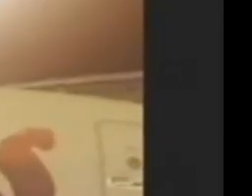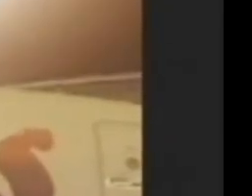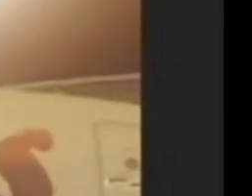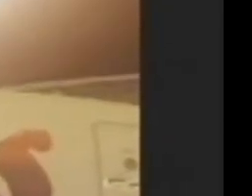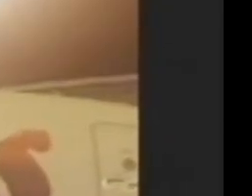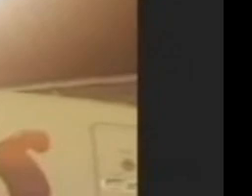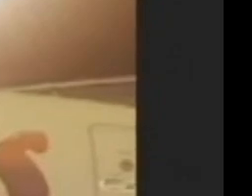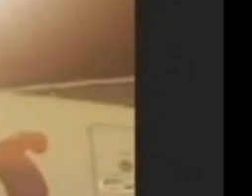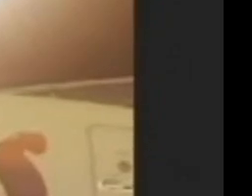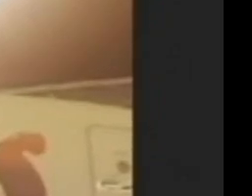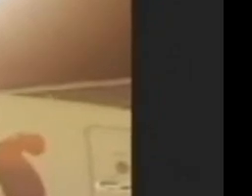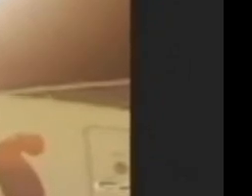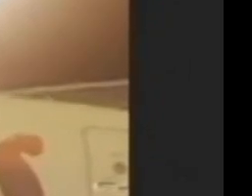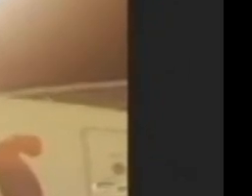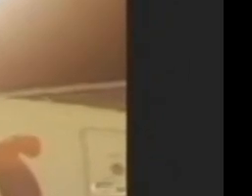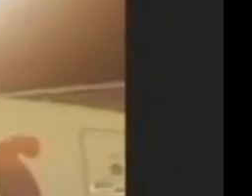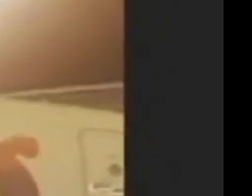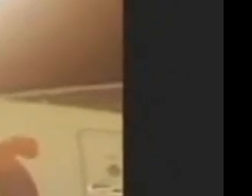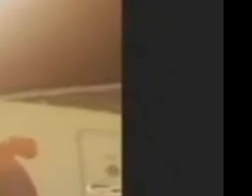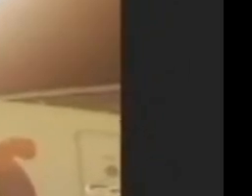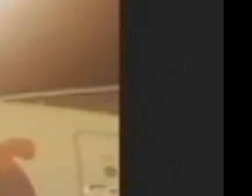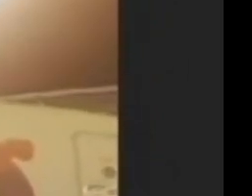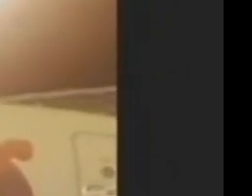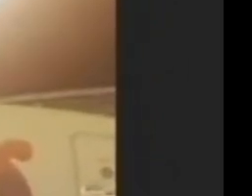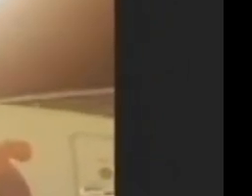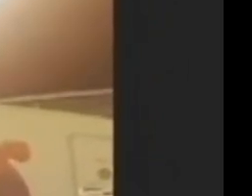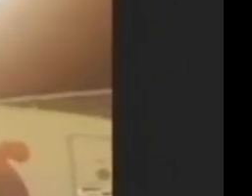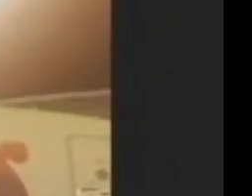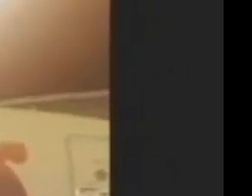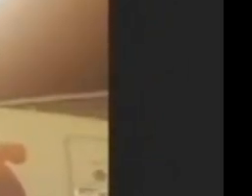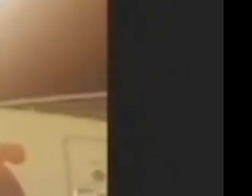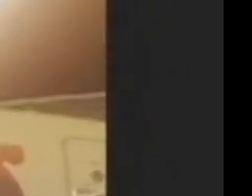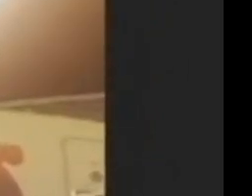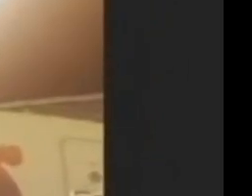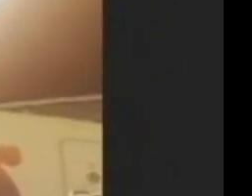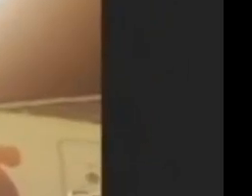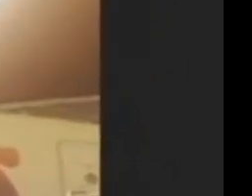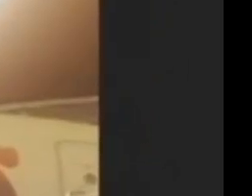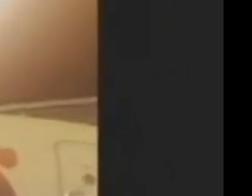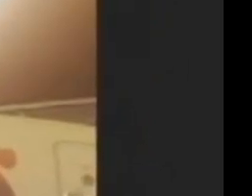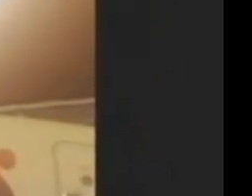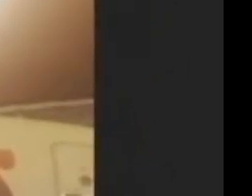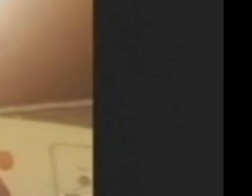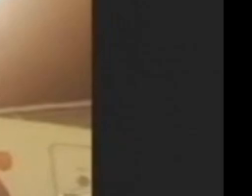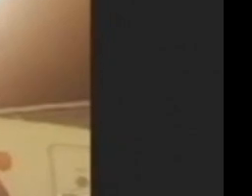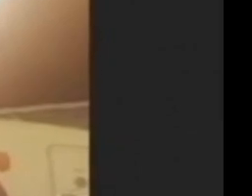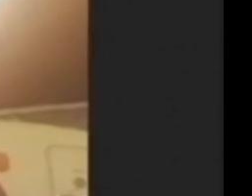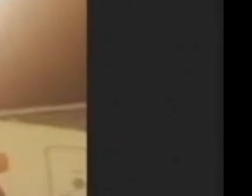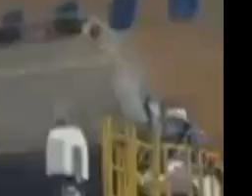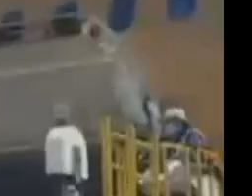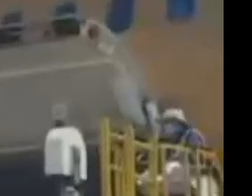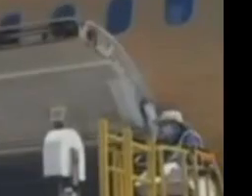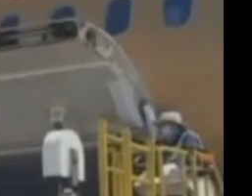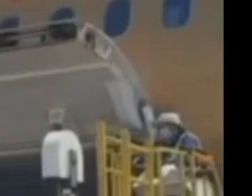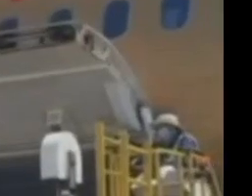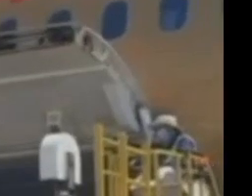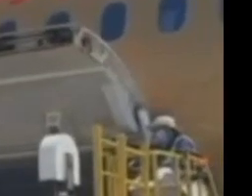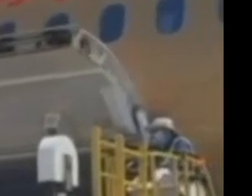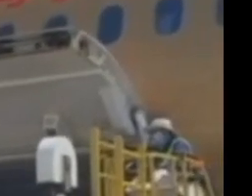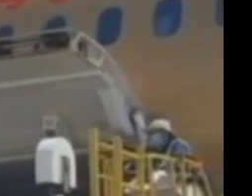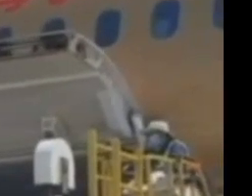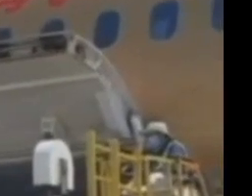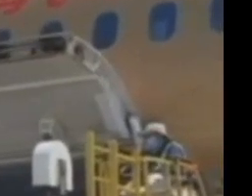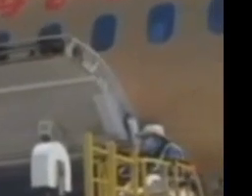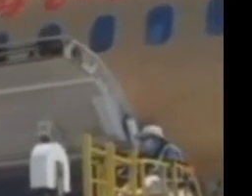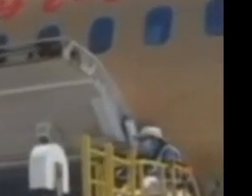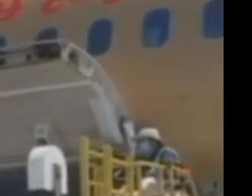various regional health authorities. With the addition of the Sinopharm vaccine to TNT, Minister Singh used the advice given to the U.S.